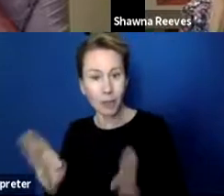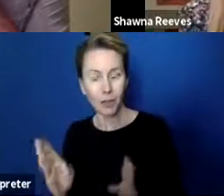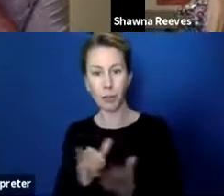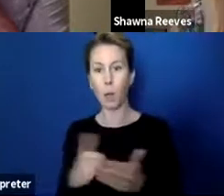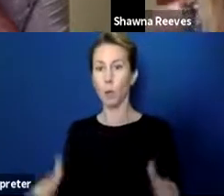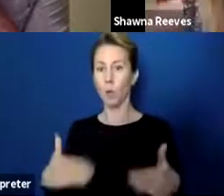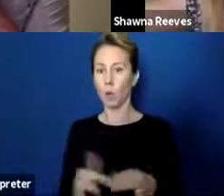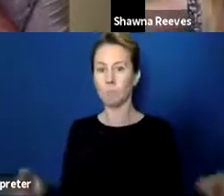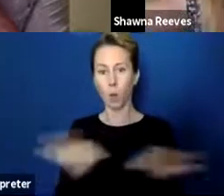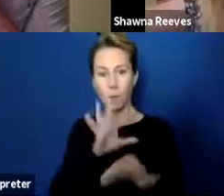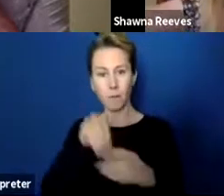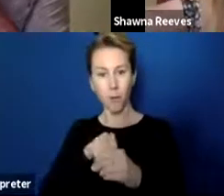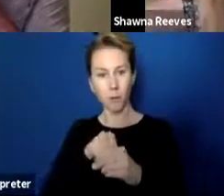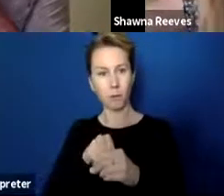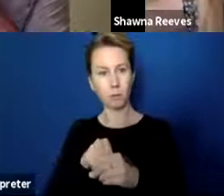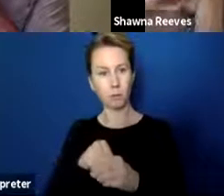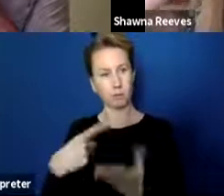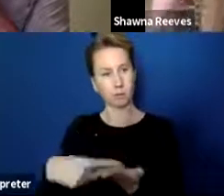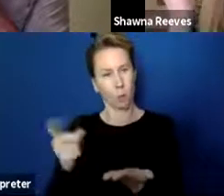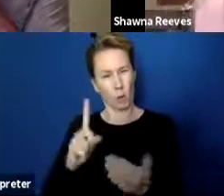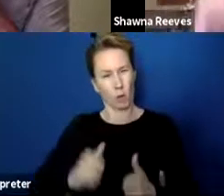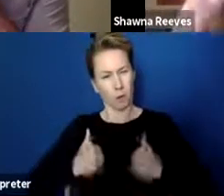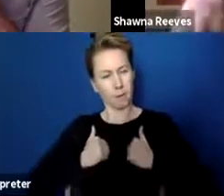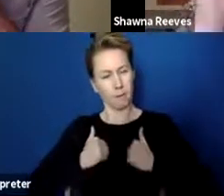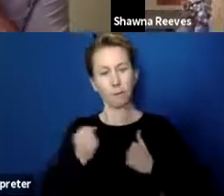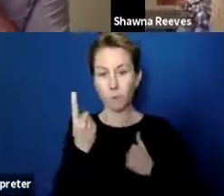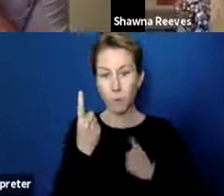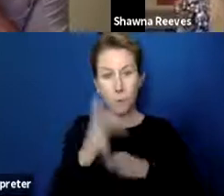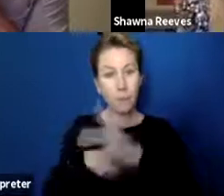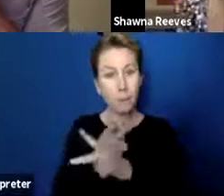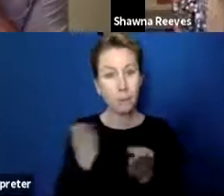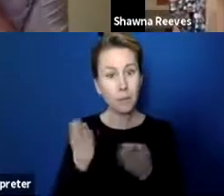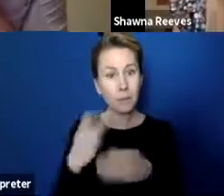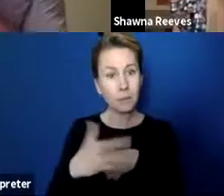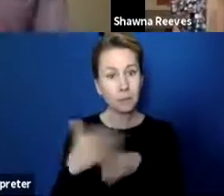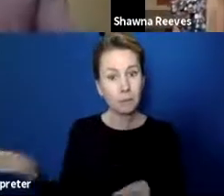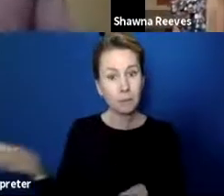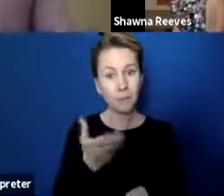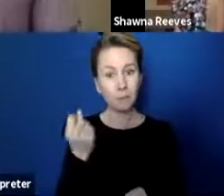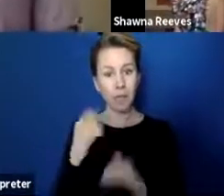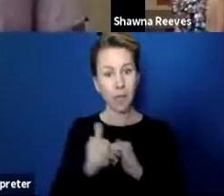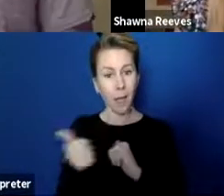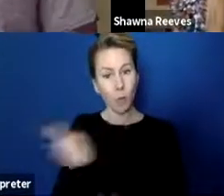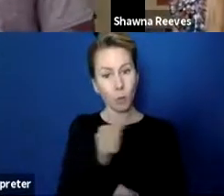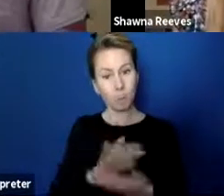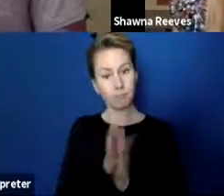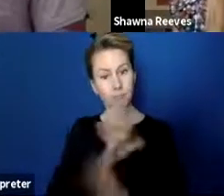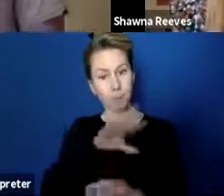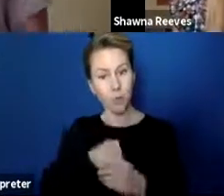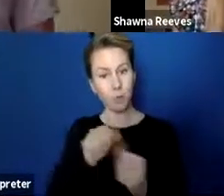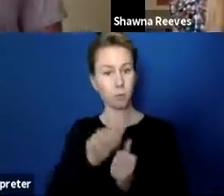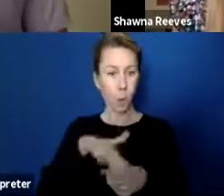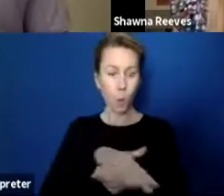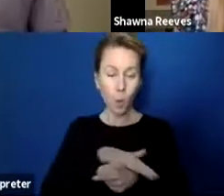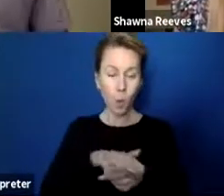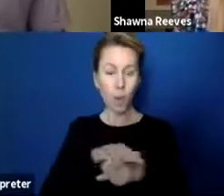or how they're going to retool budgets, when you start hearing about cuts to senior services like meal delivery, like senior centers, that is the